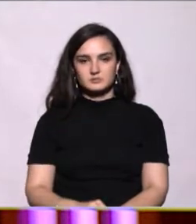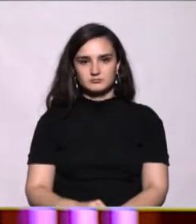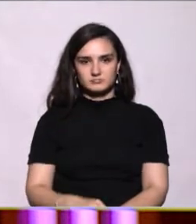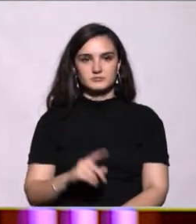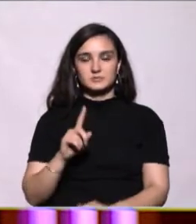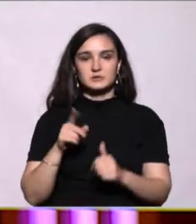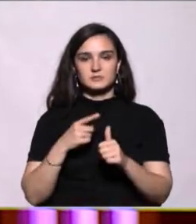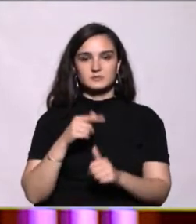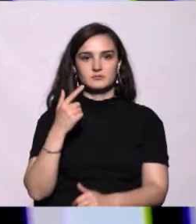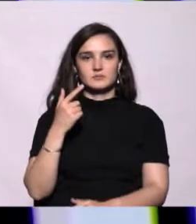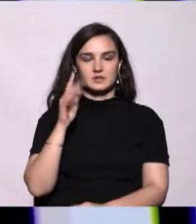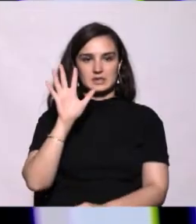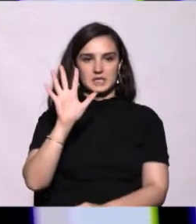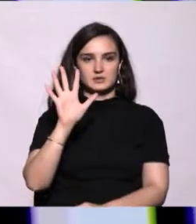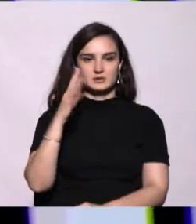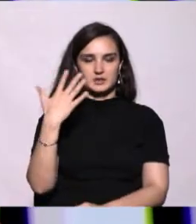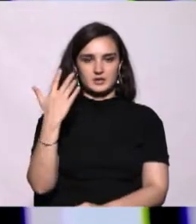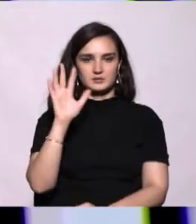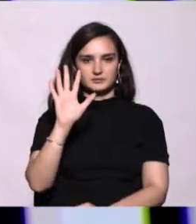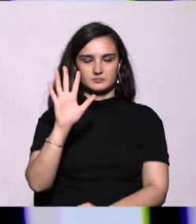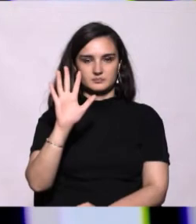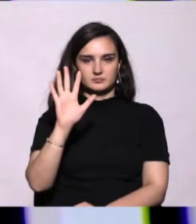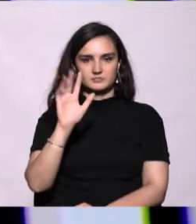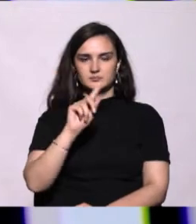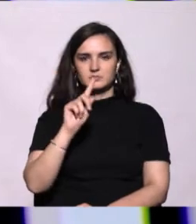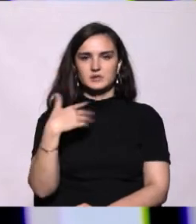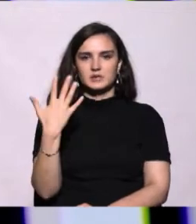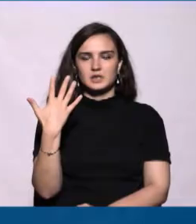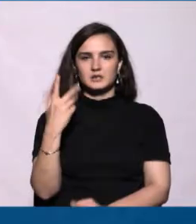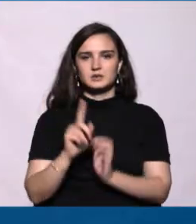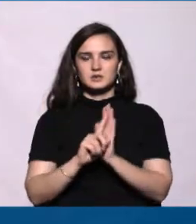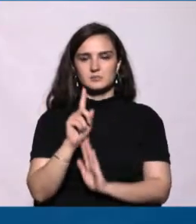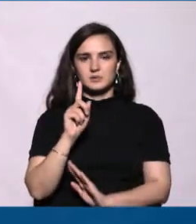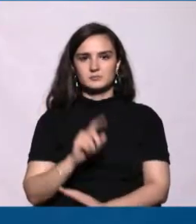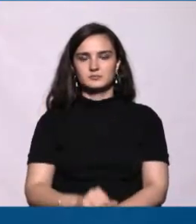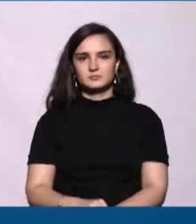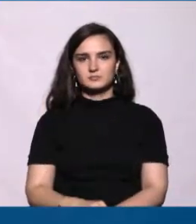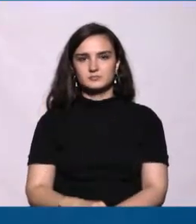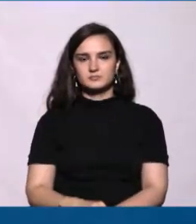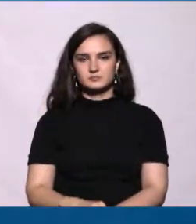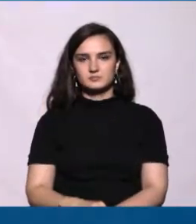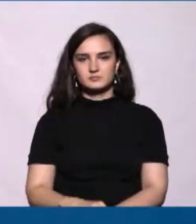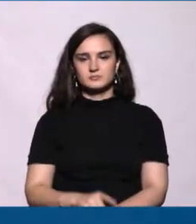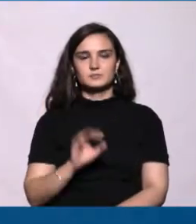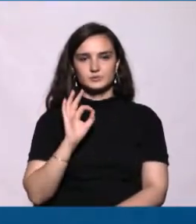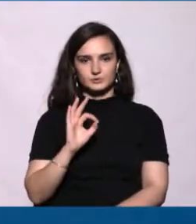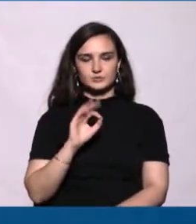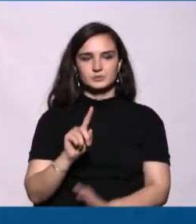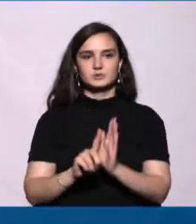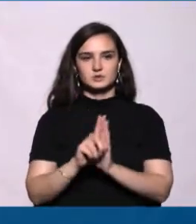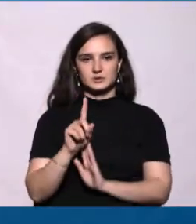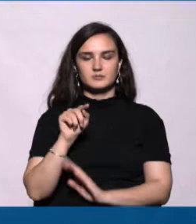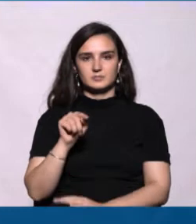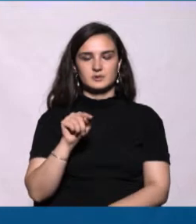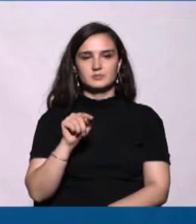Hand. Hand. Which letter does hand start with? That's right. It starts with an